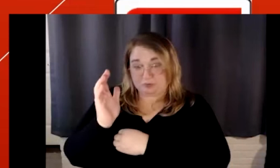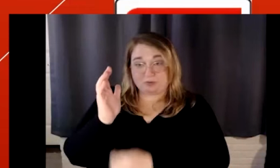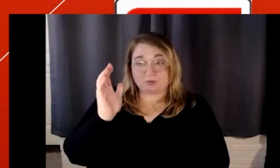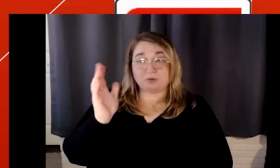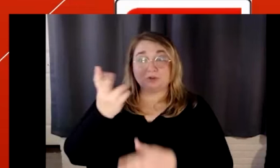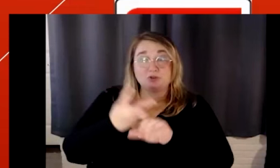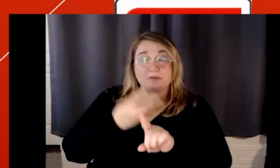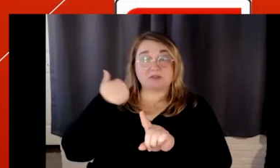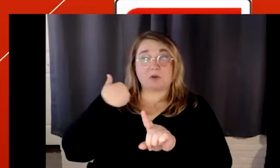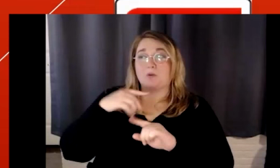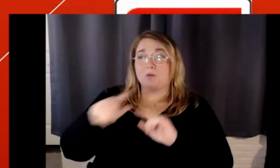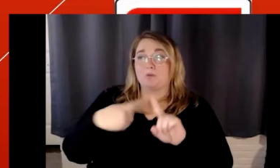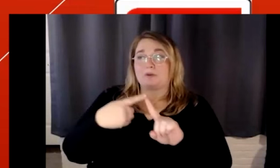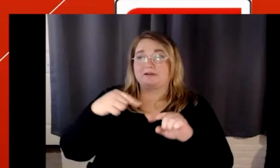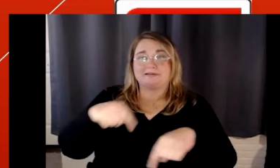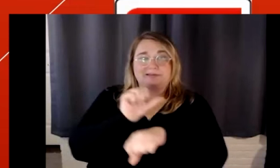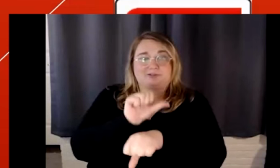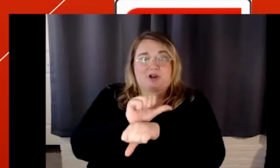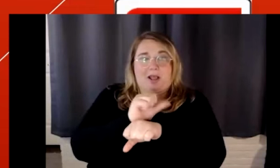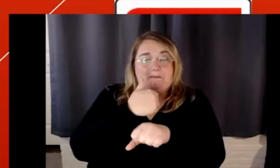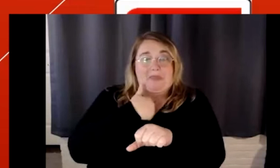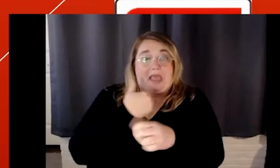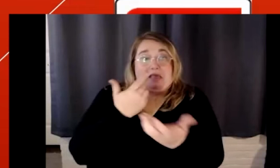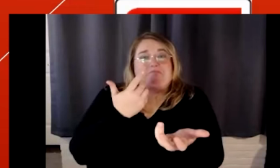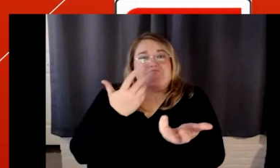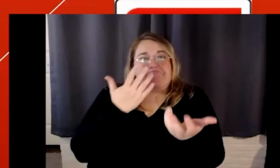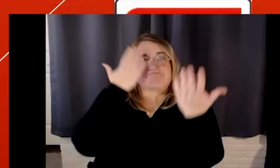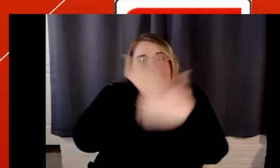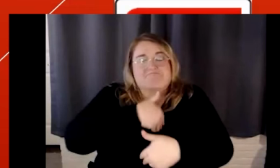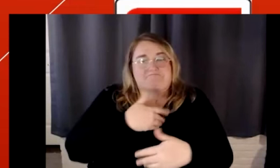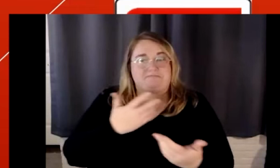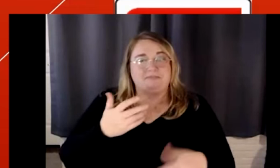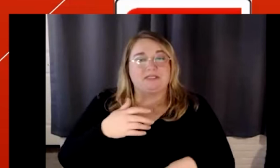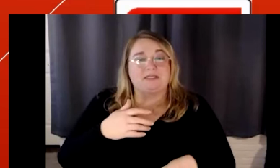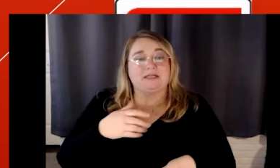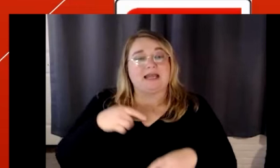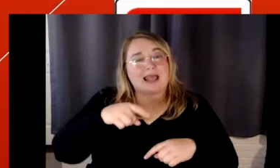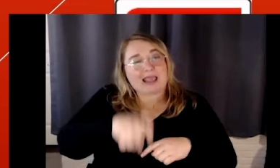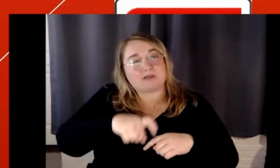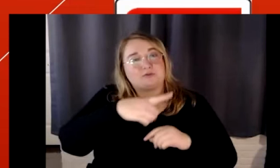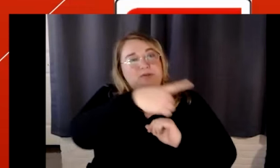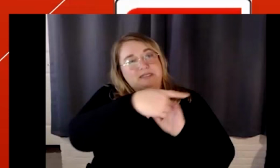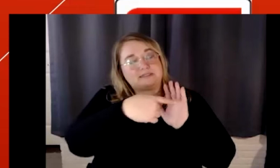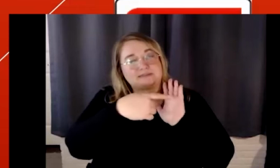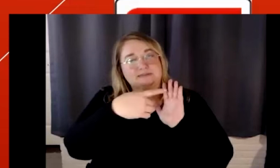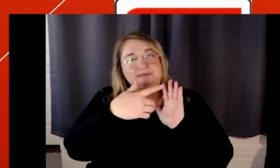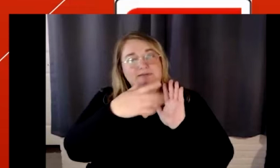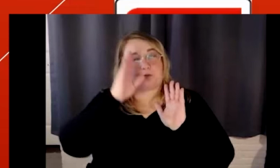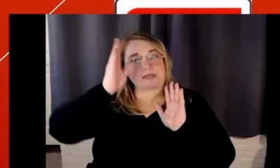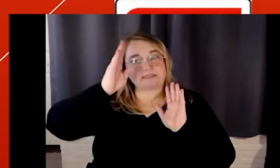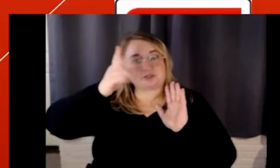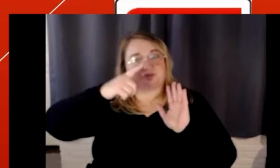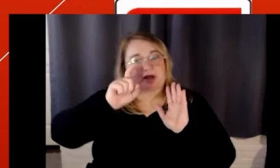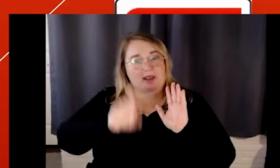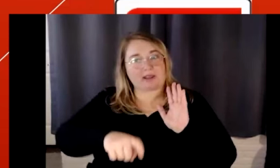I had to build this presentation. Because of I built this presentation, I created, and I know CBE much